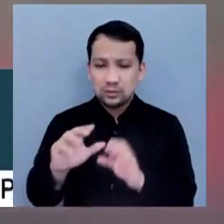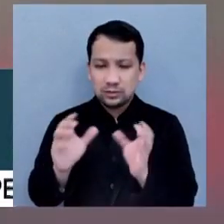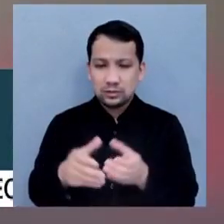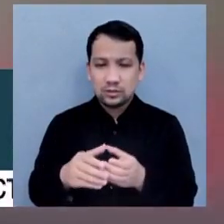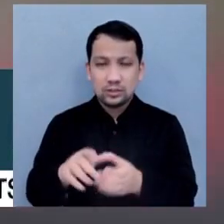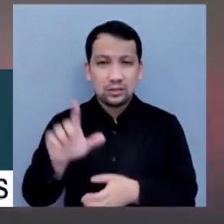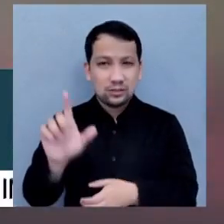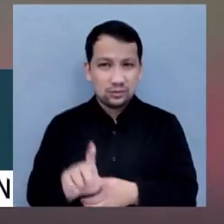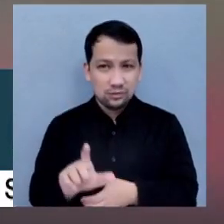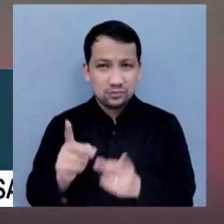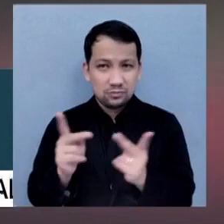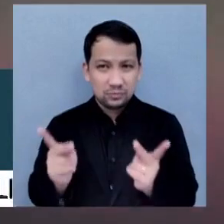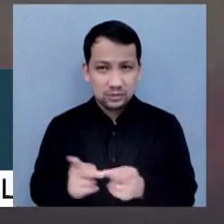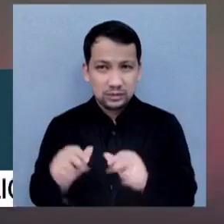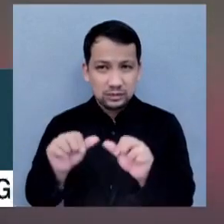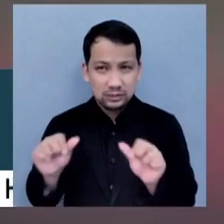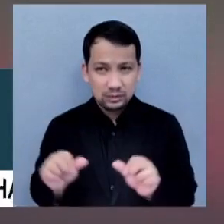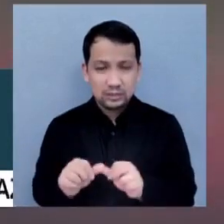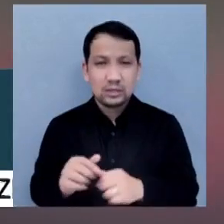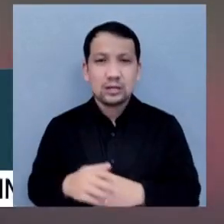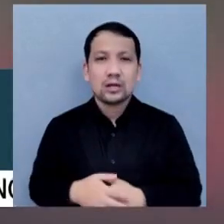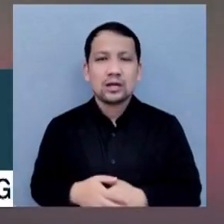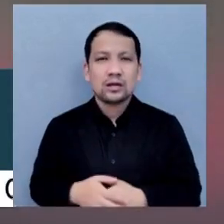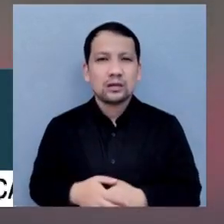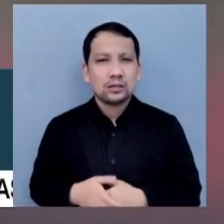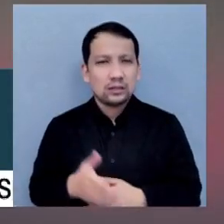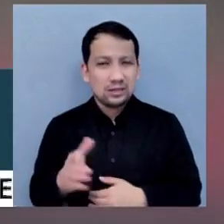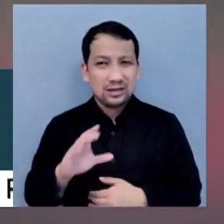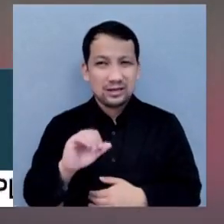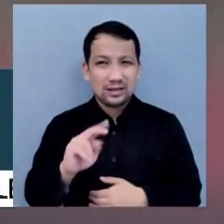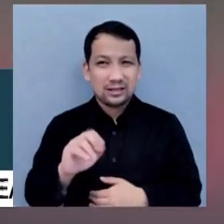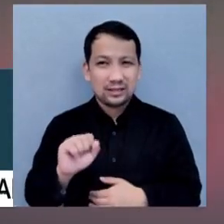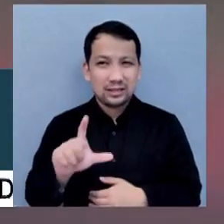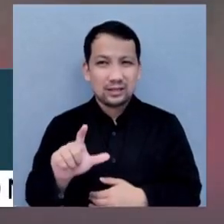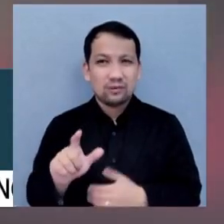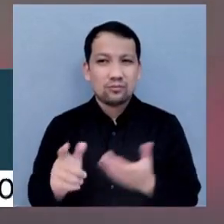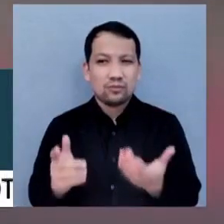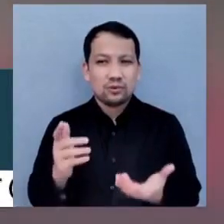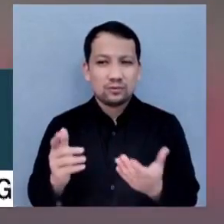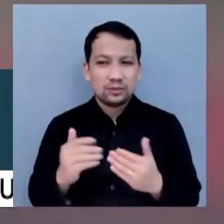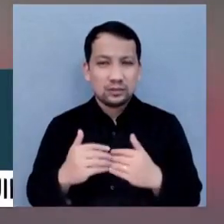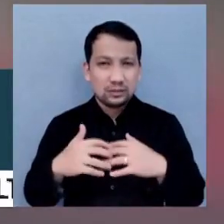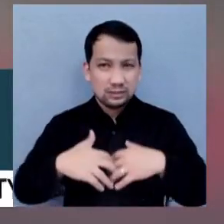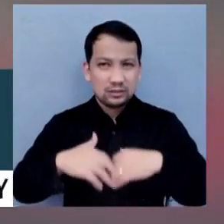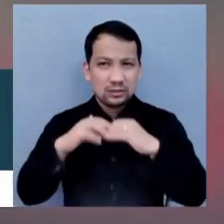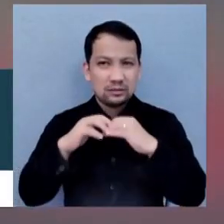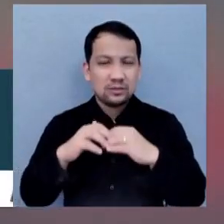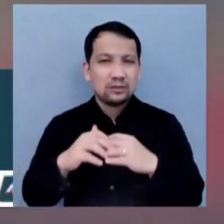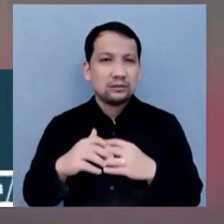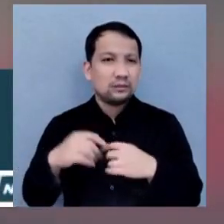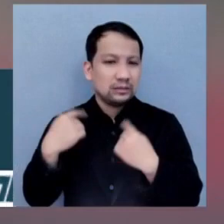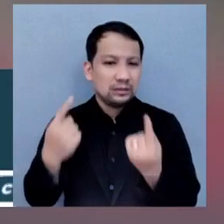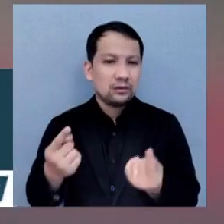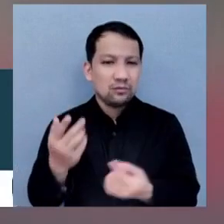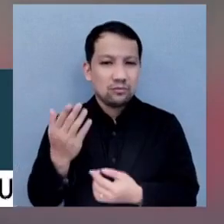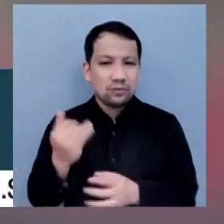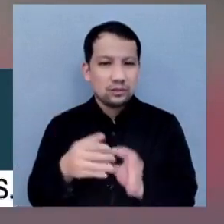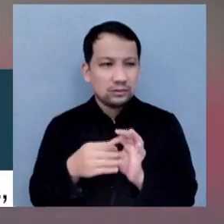low-lying areas. Actually, the irrigation canal there has been rehabilitated, but due to the